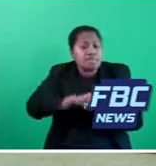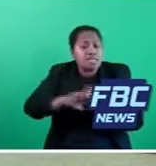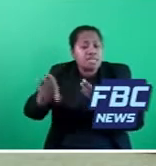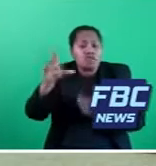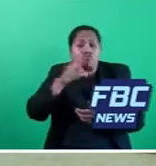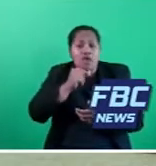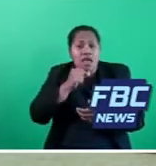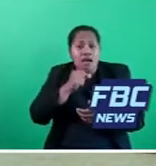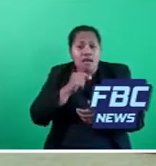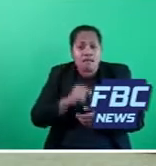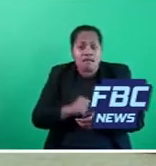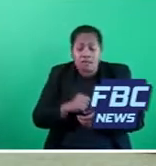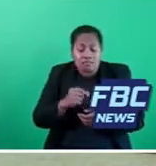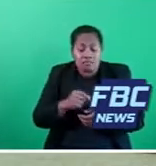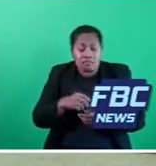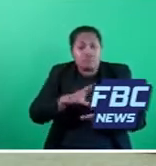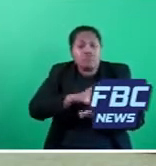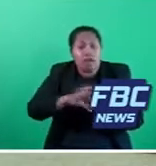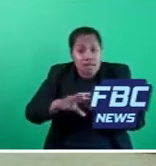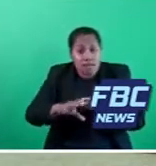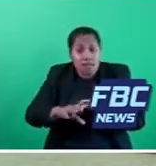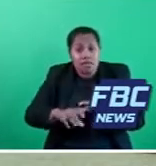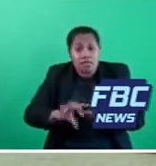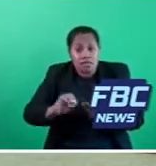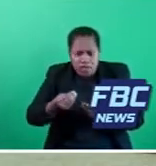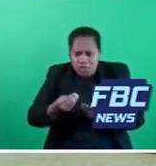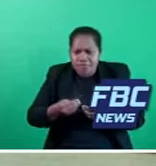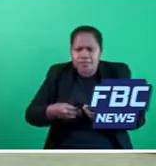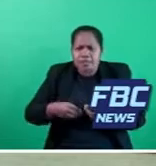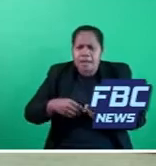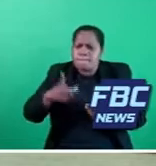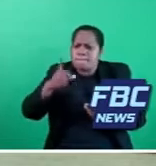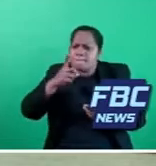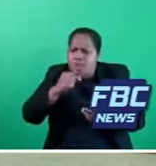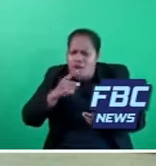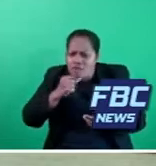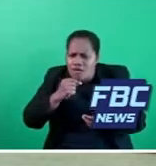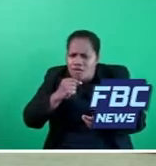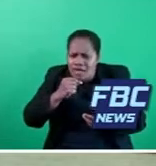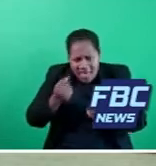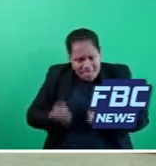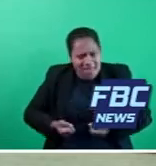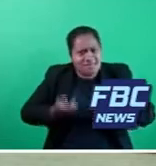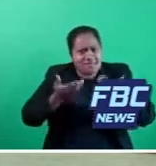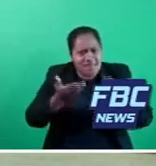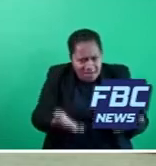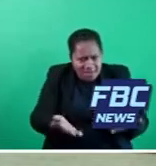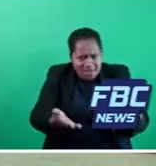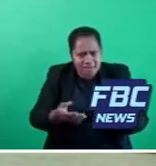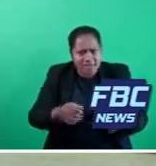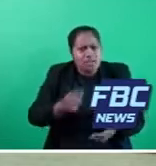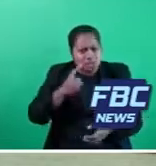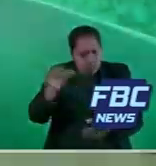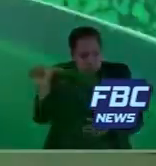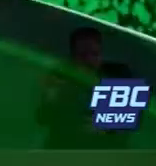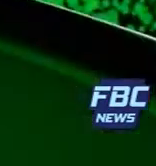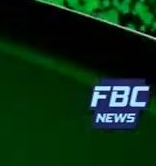then lending. So it's a positive sign that the bank is doing well, and we should be behind this